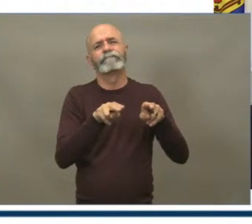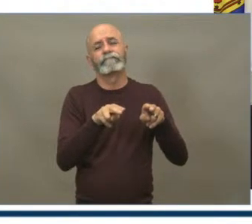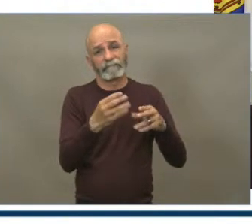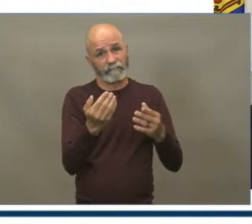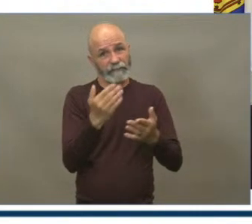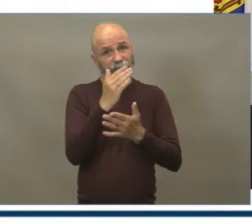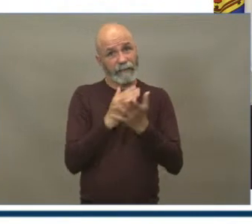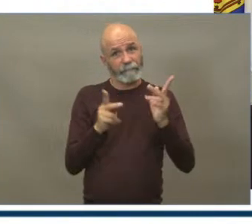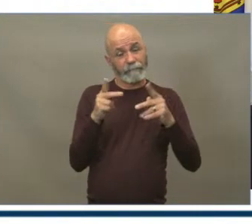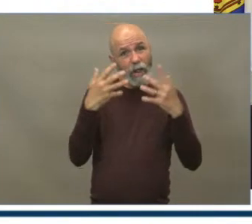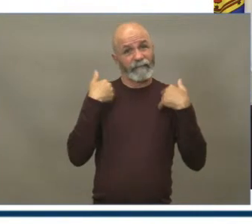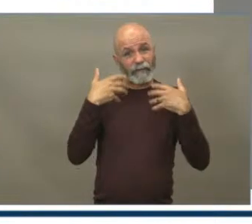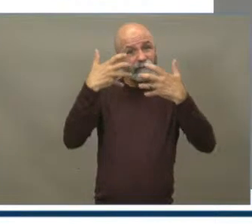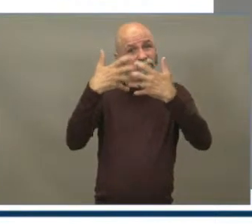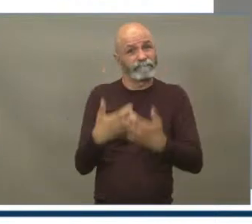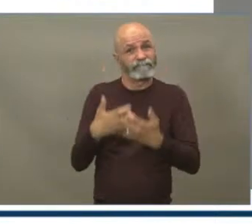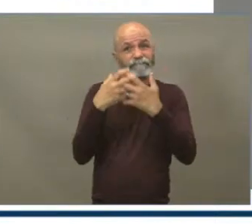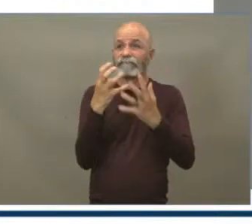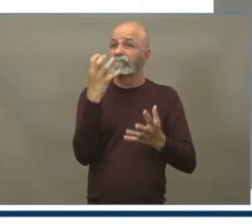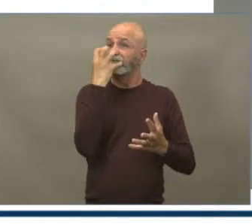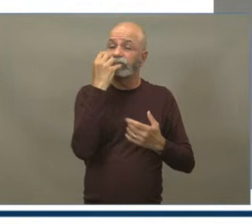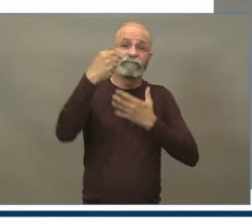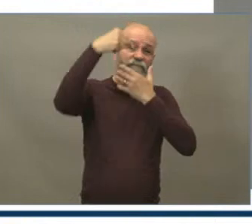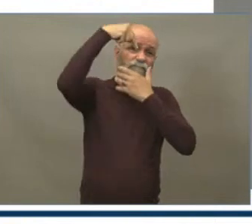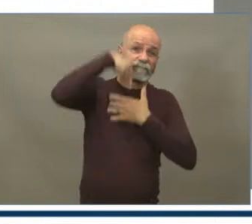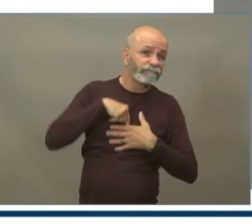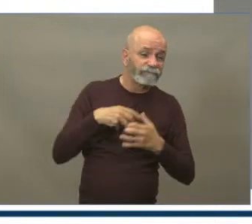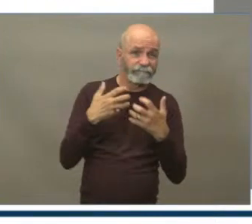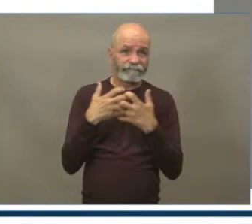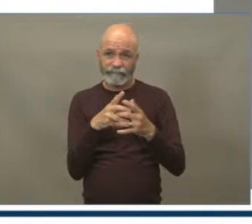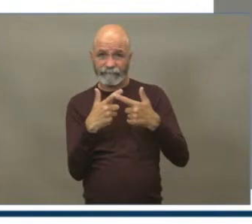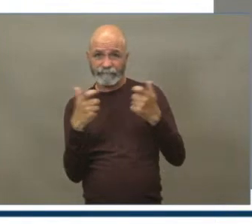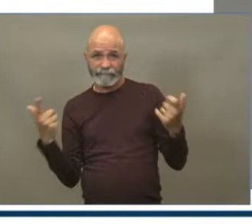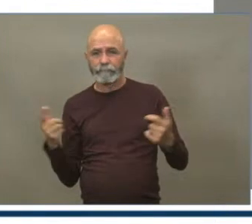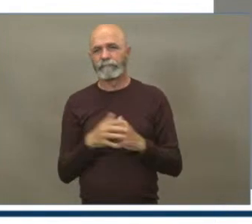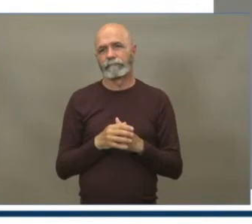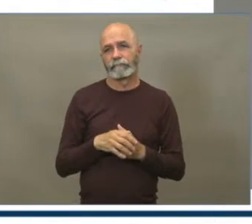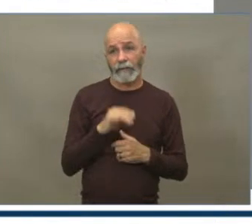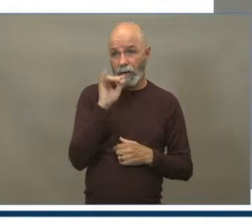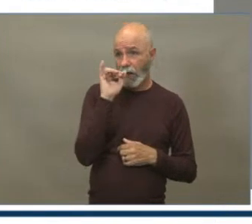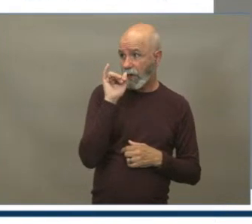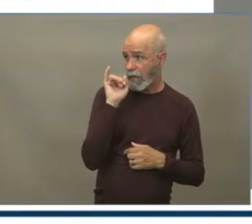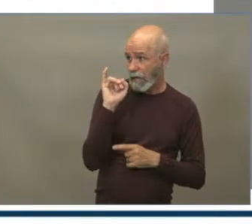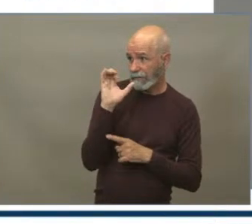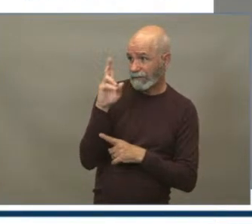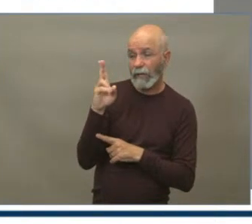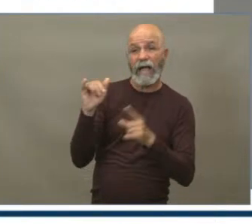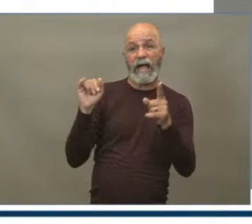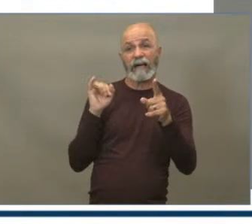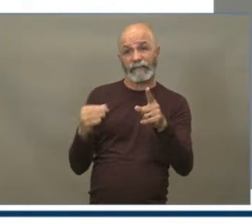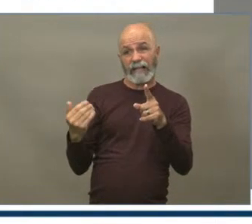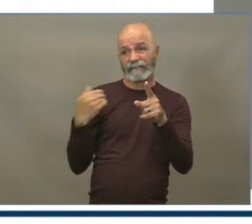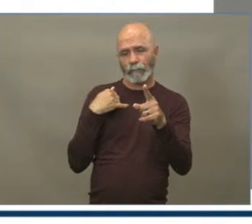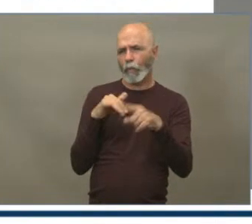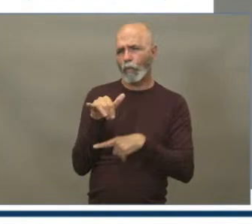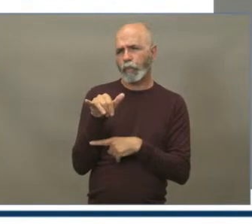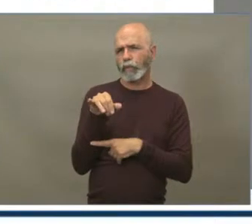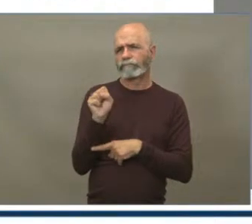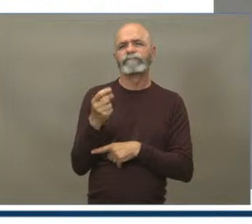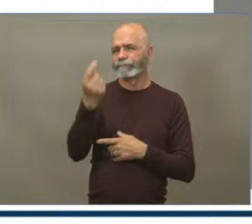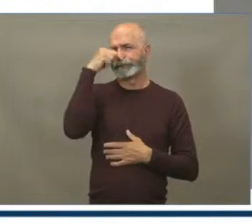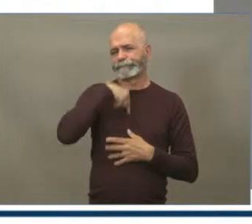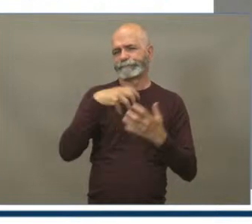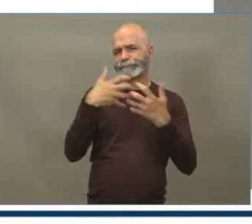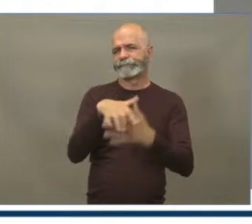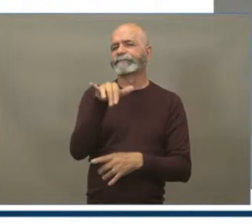ventilator? Well, if you're in an ICU, there's a pretty good chance that you're in there because with COVID, you need breathing support and are on a ventilator. You'd have